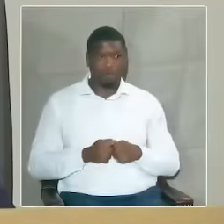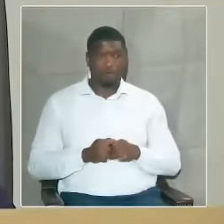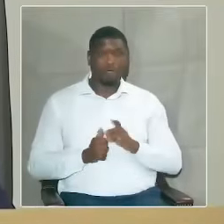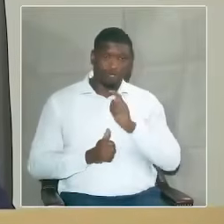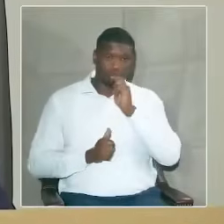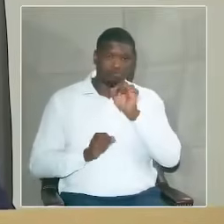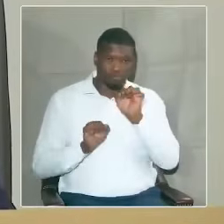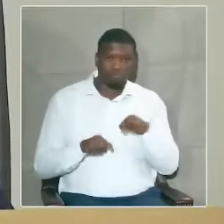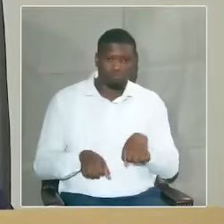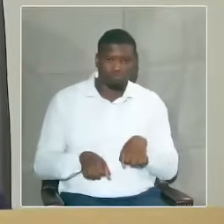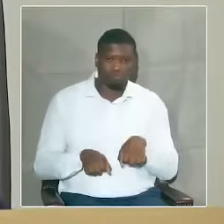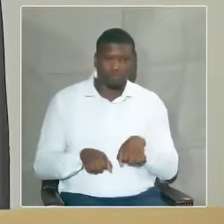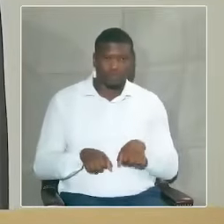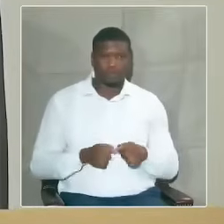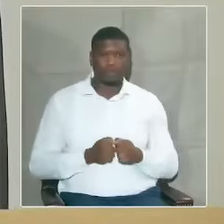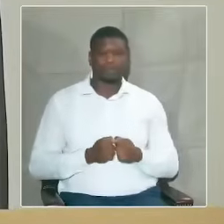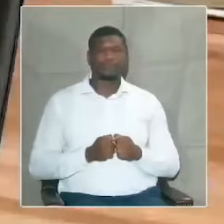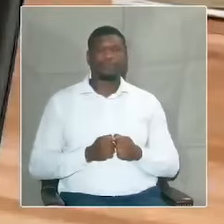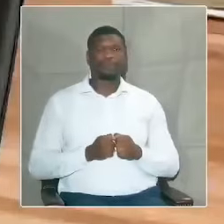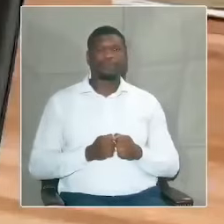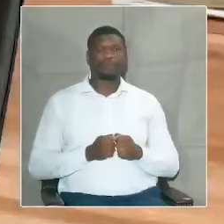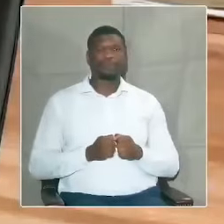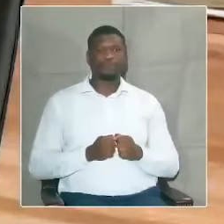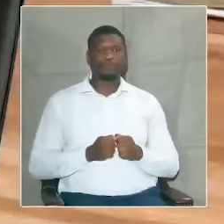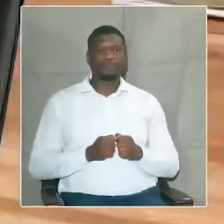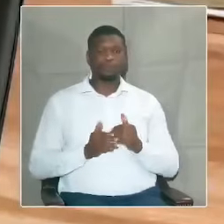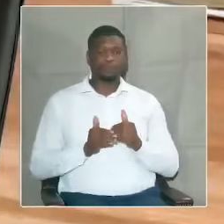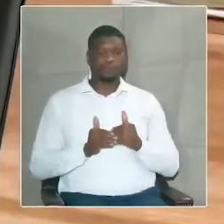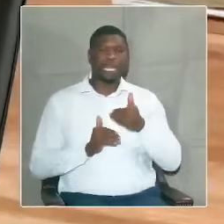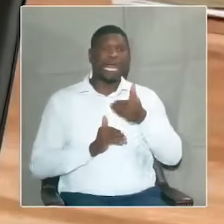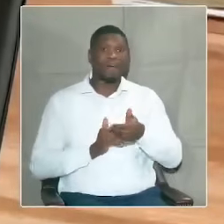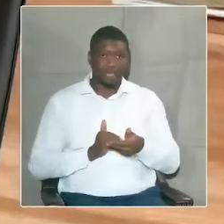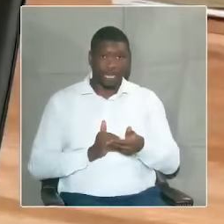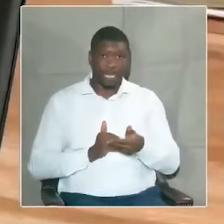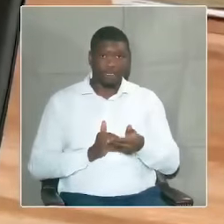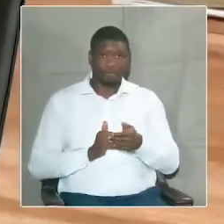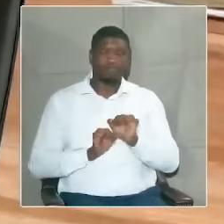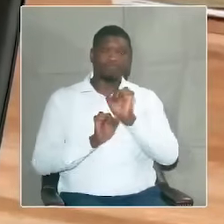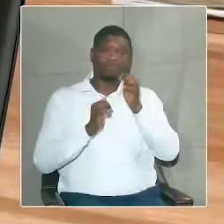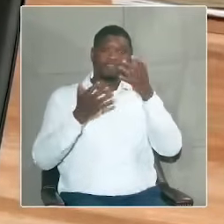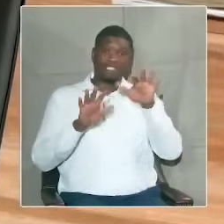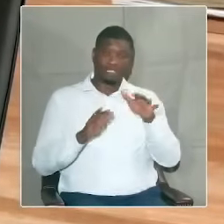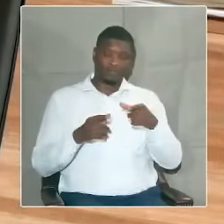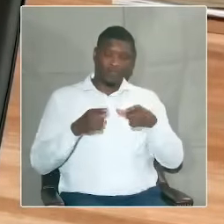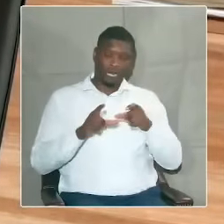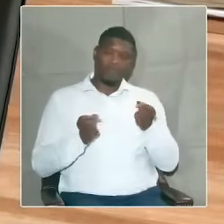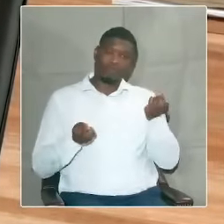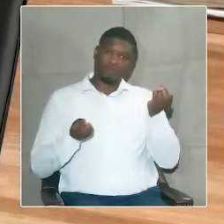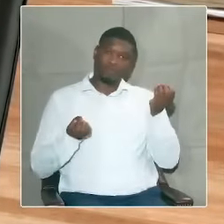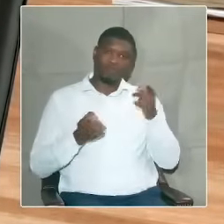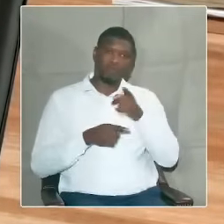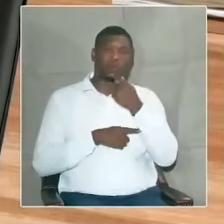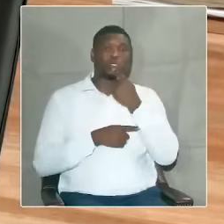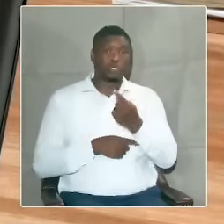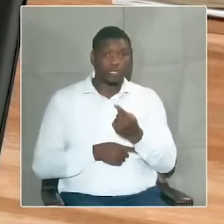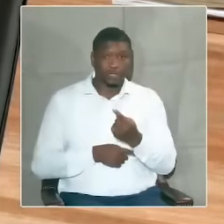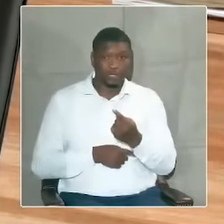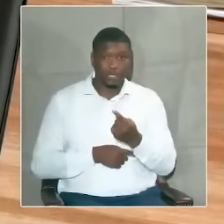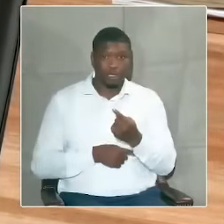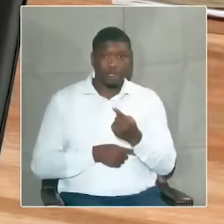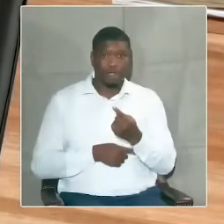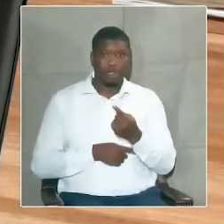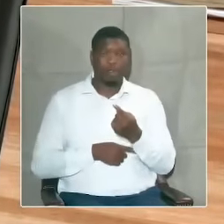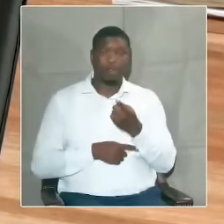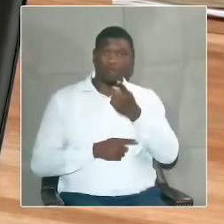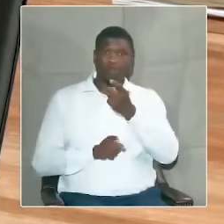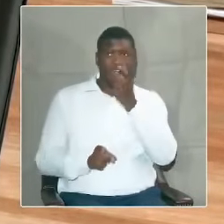That's correct, Commissioners. And you state in that paragraph that by